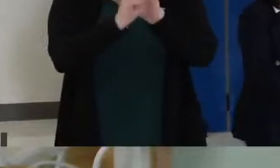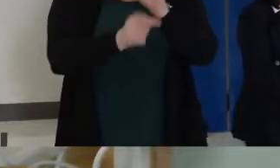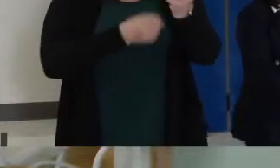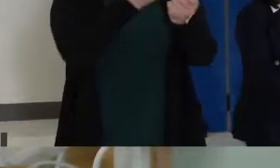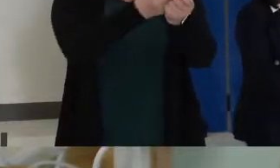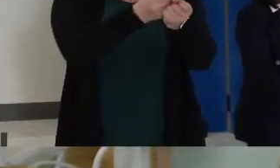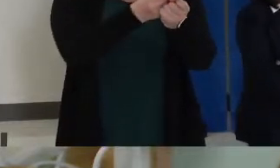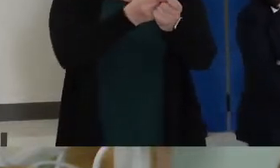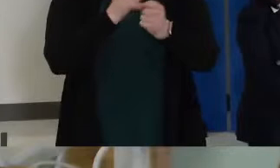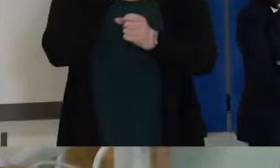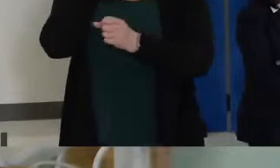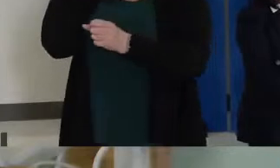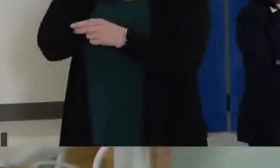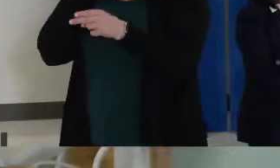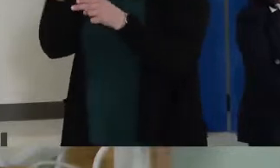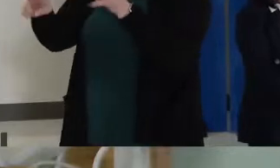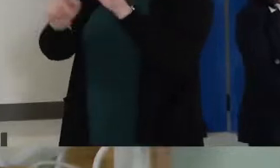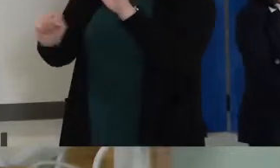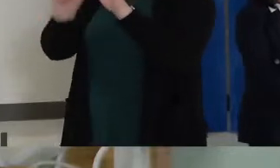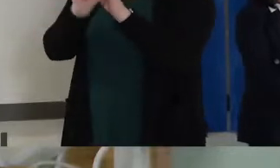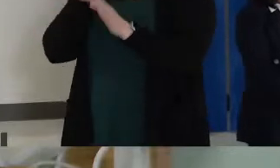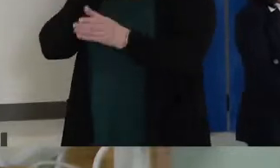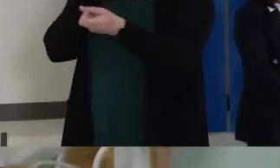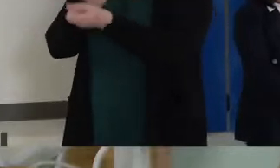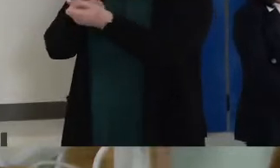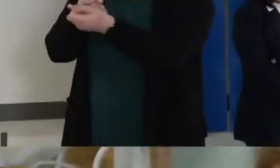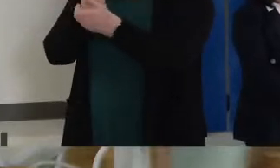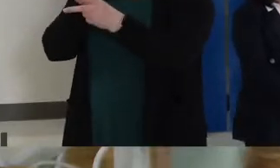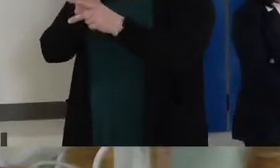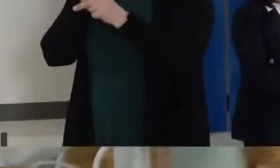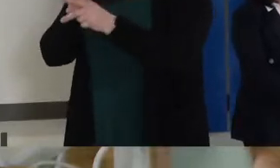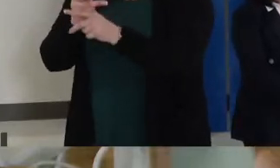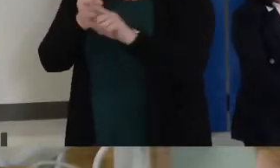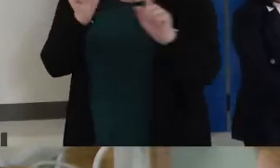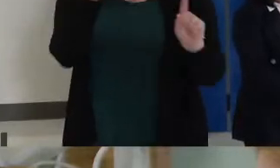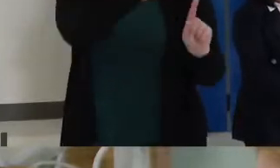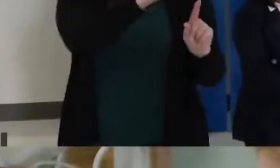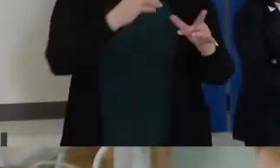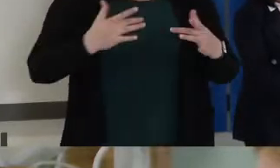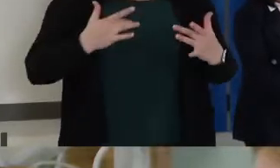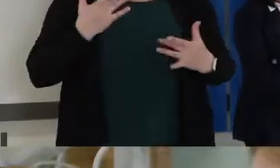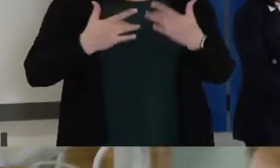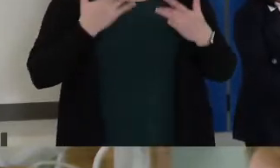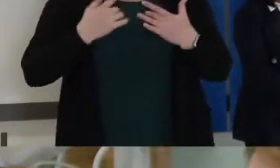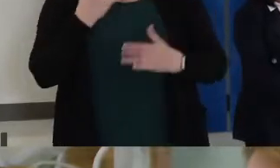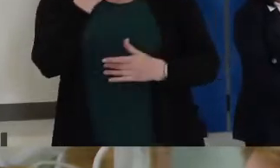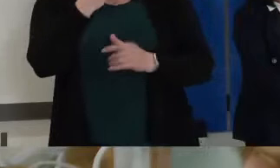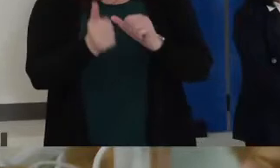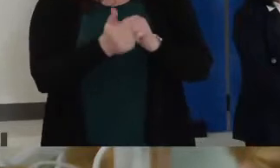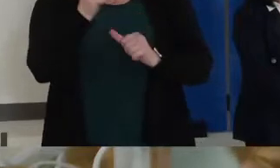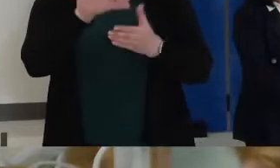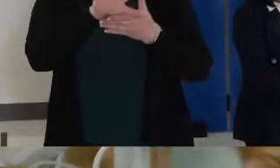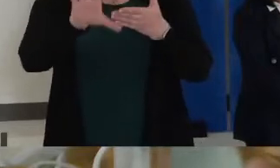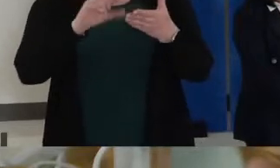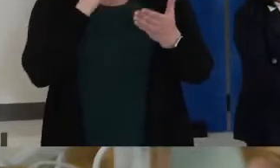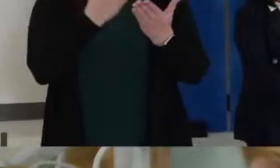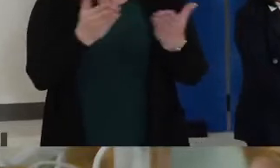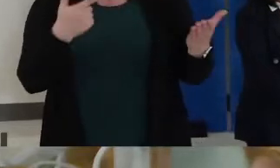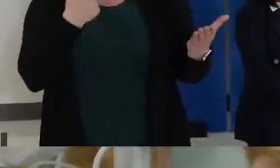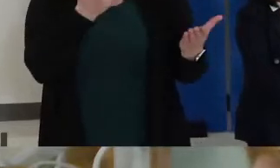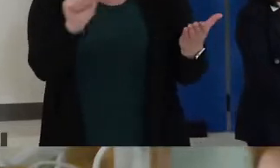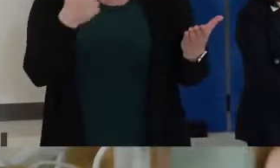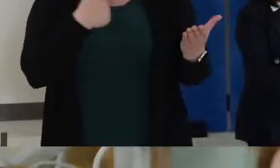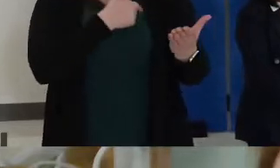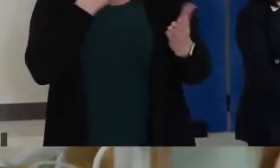care. This is exciting. I mean, end of the day, perhaps this is one of the most consequential things any of us can